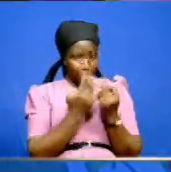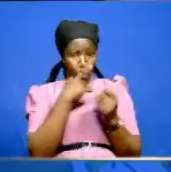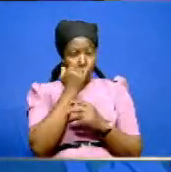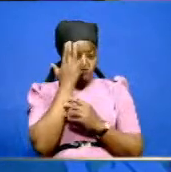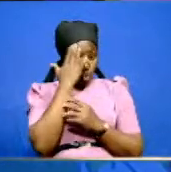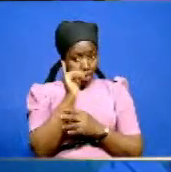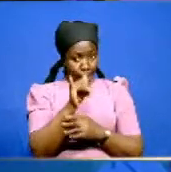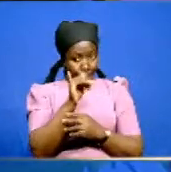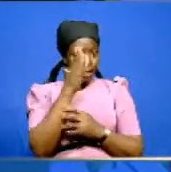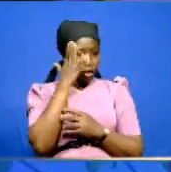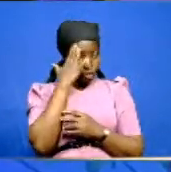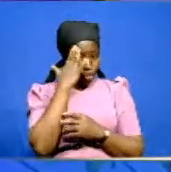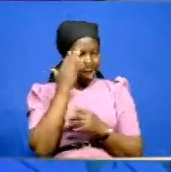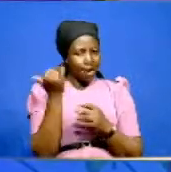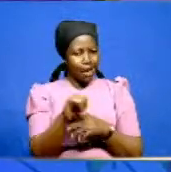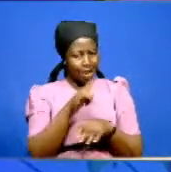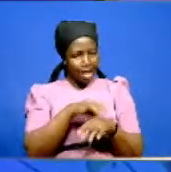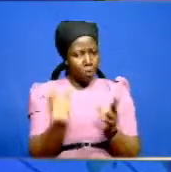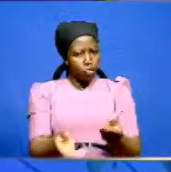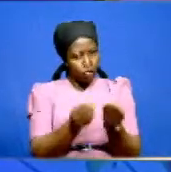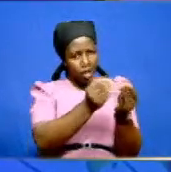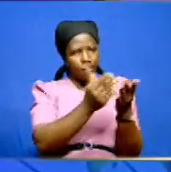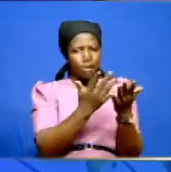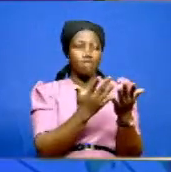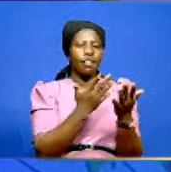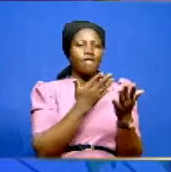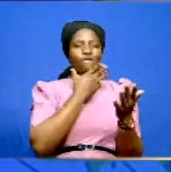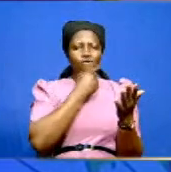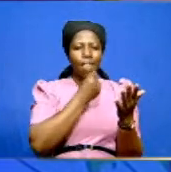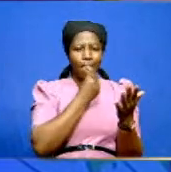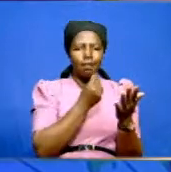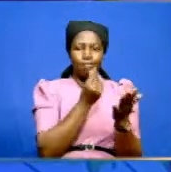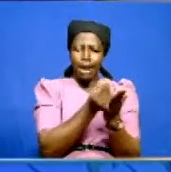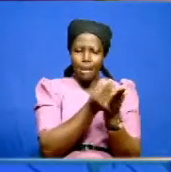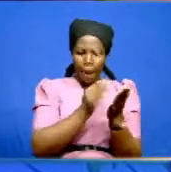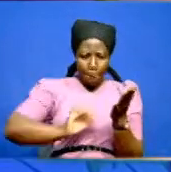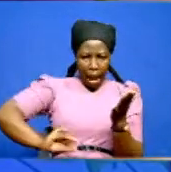that anytime you give him change, and